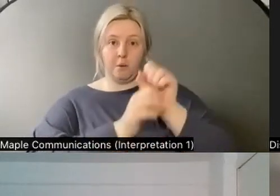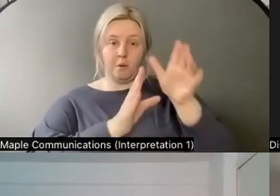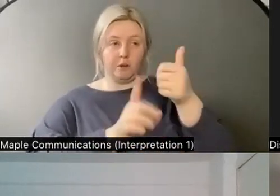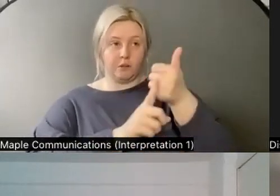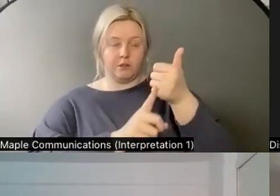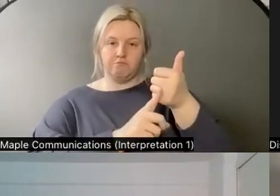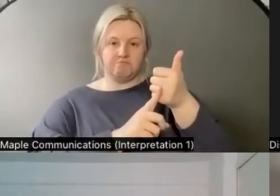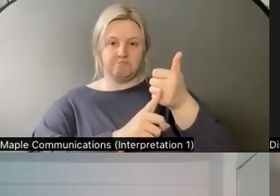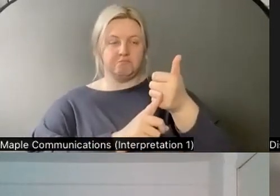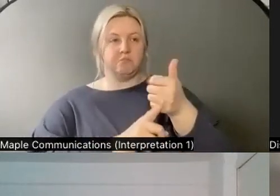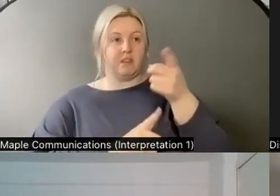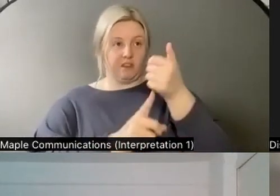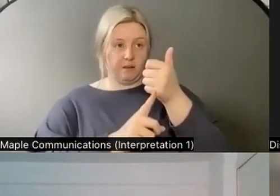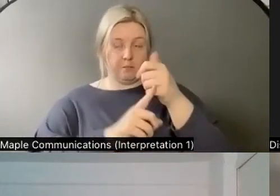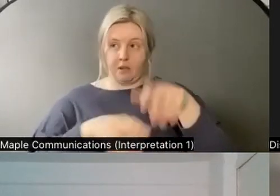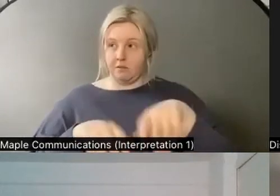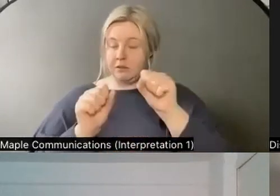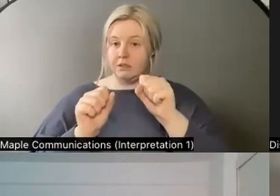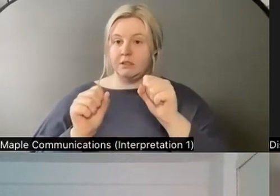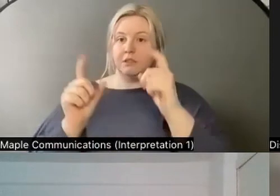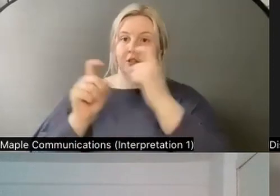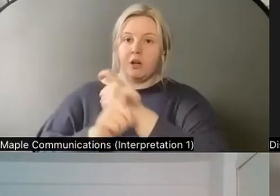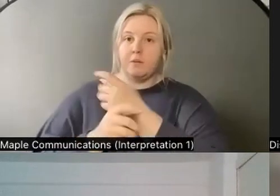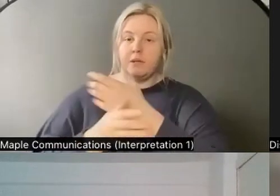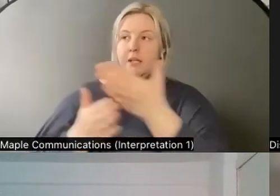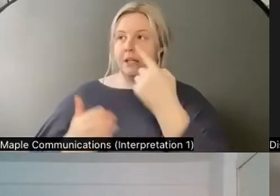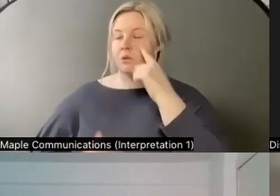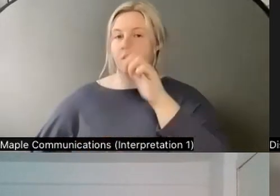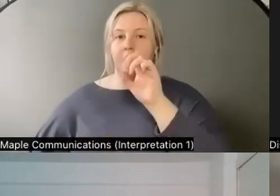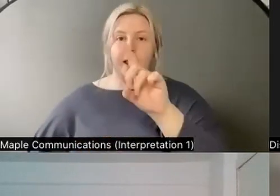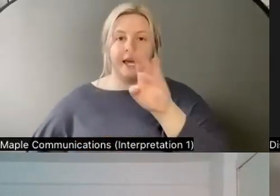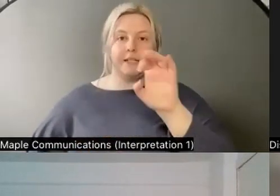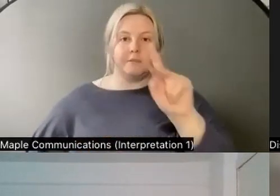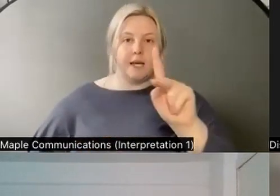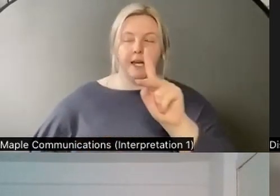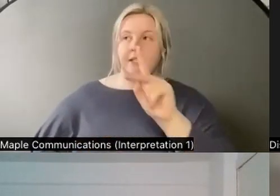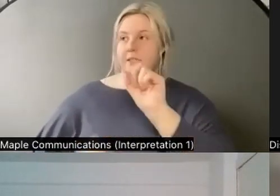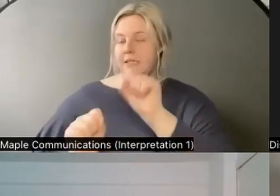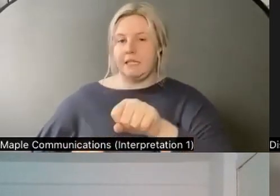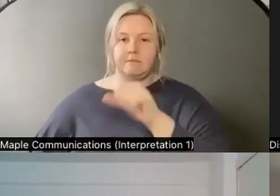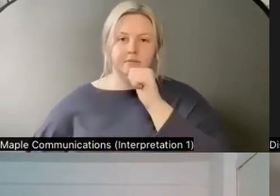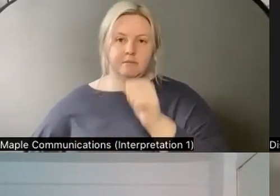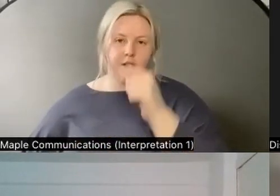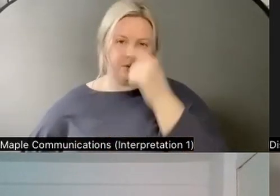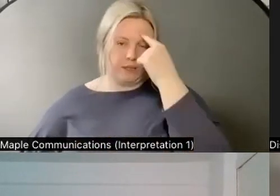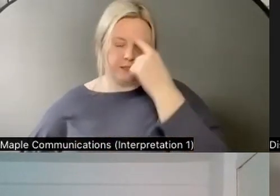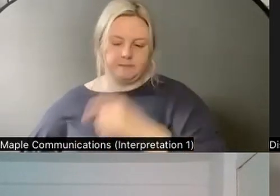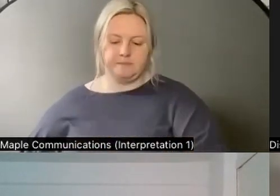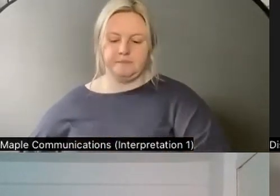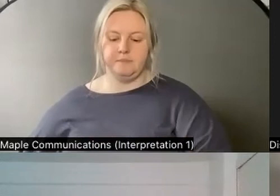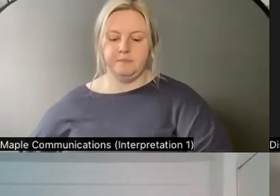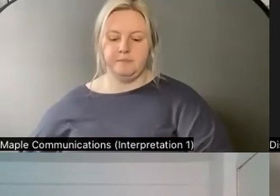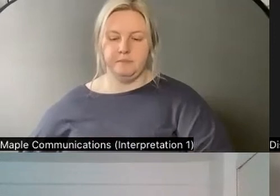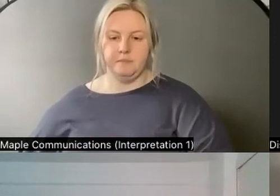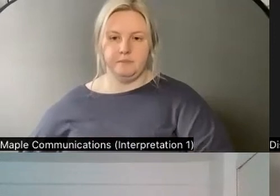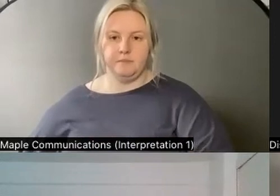more complicated than land back. And secondly, I think that